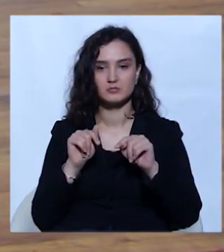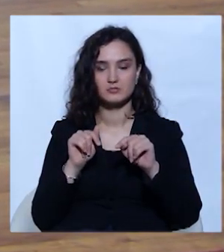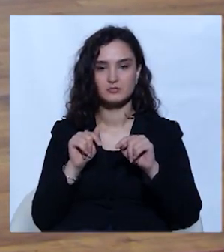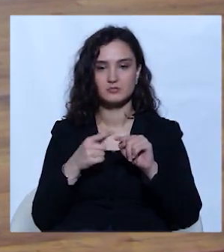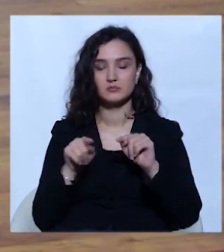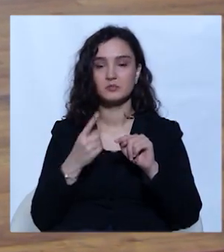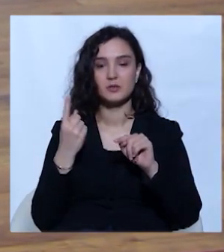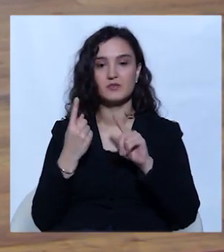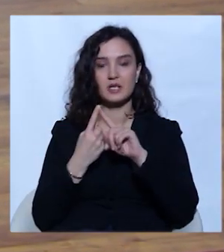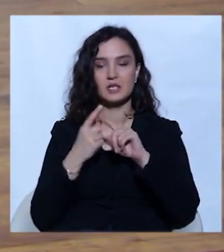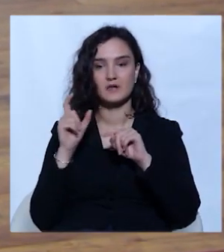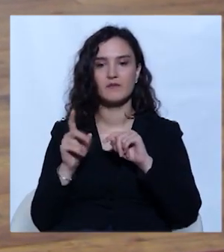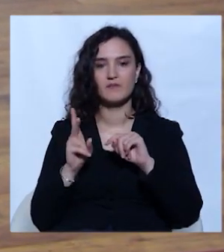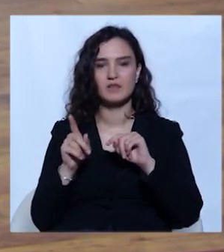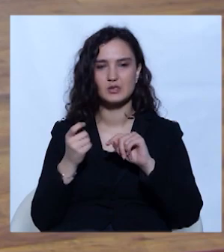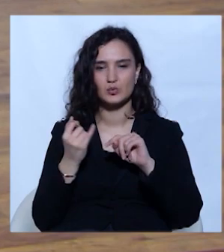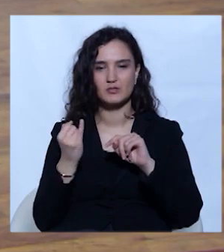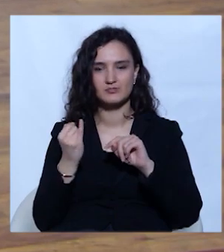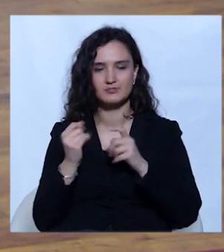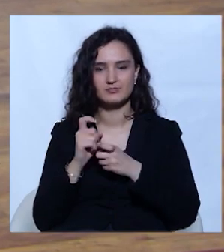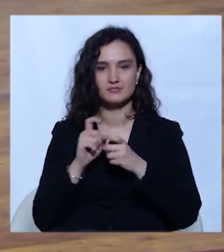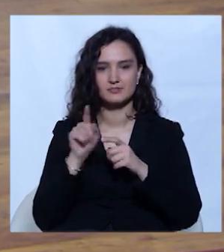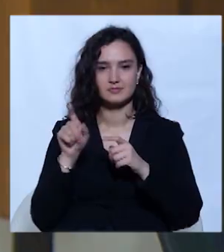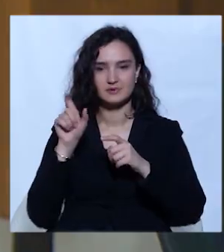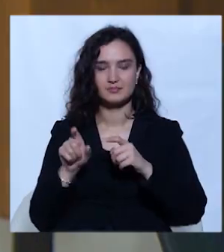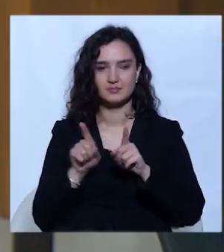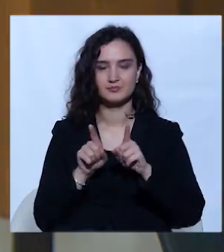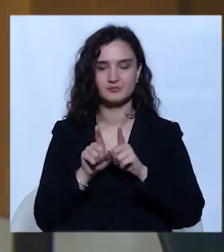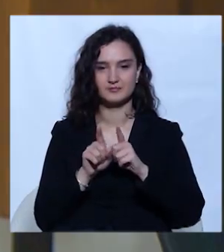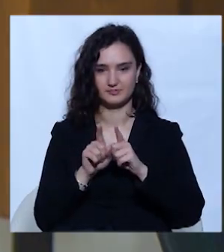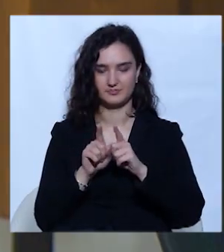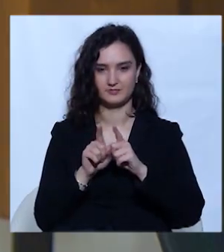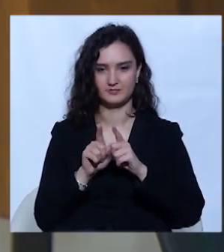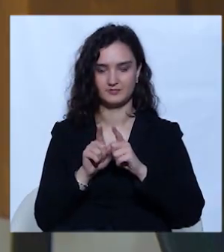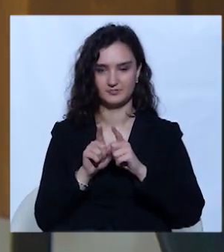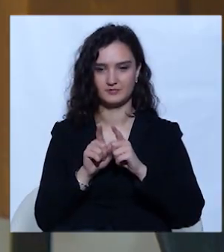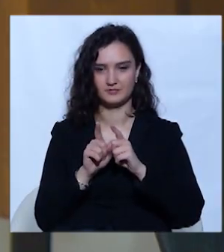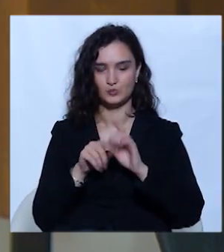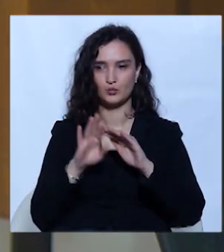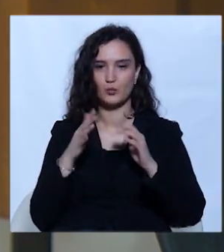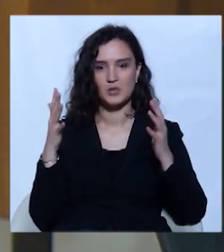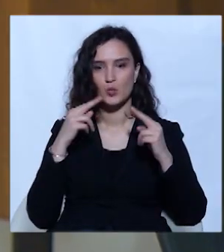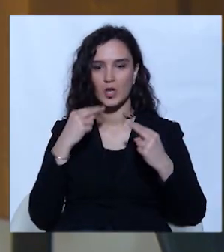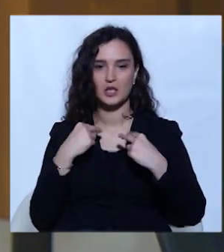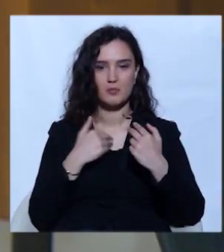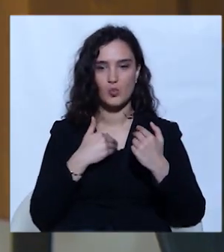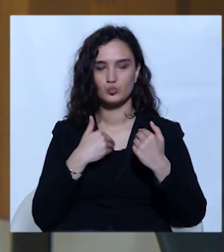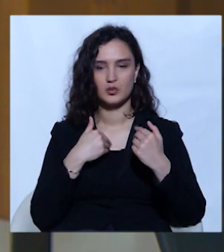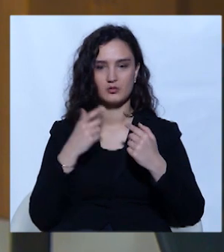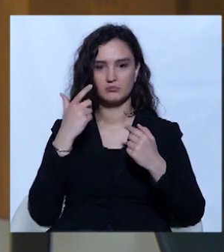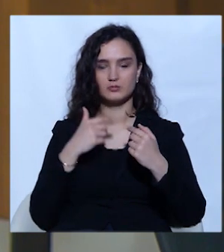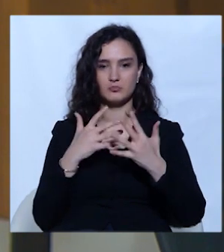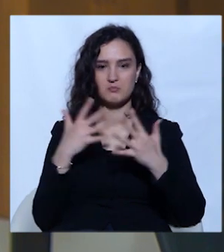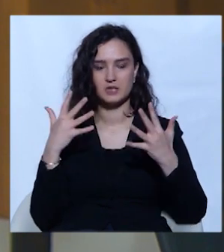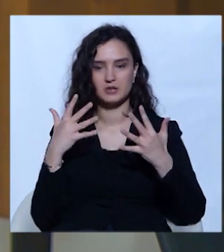the one that at a crucial point in the book where she stands to gain the most attention, the most praise, and the